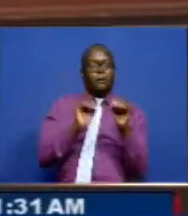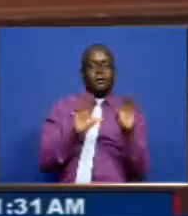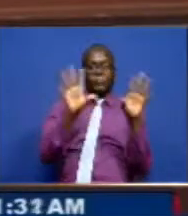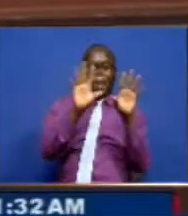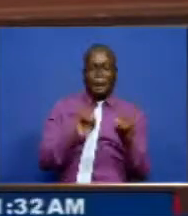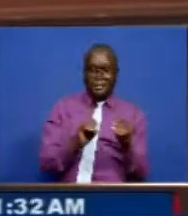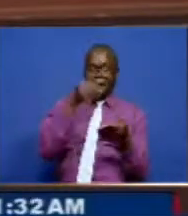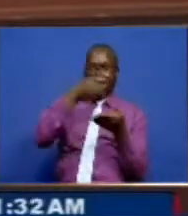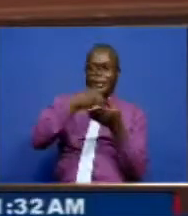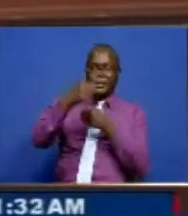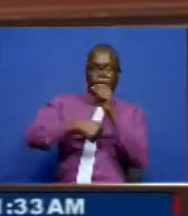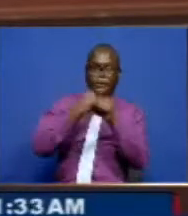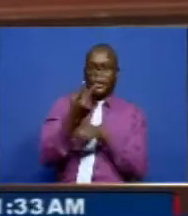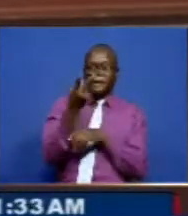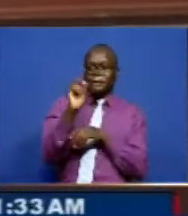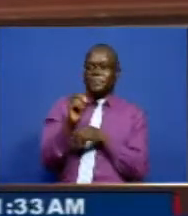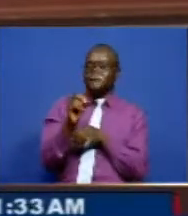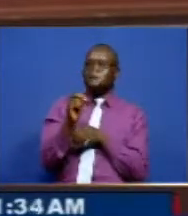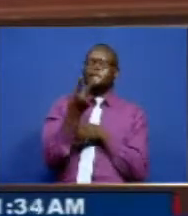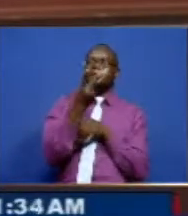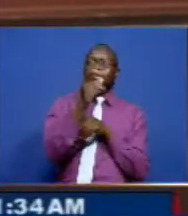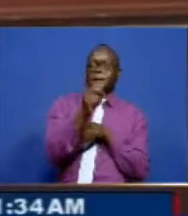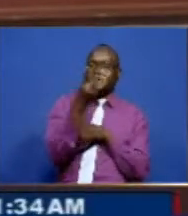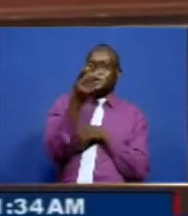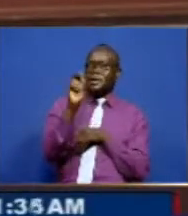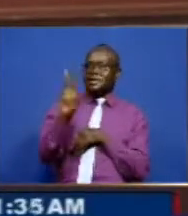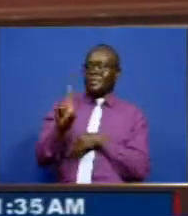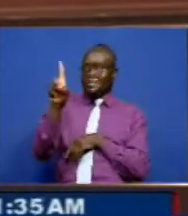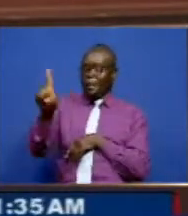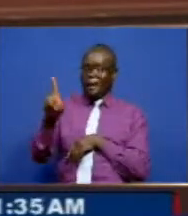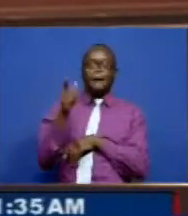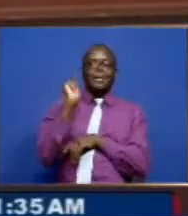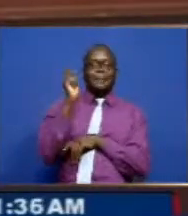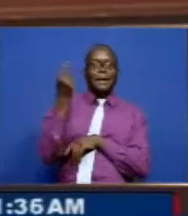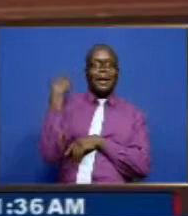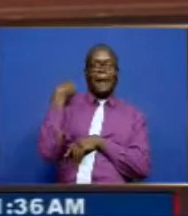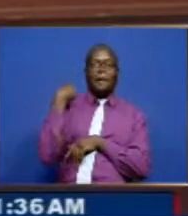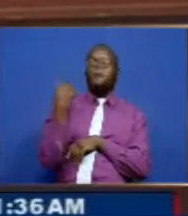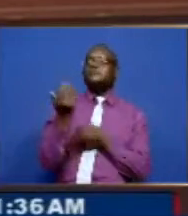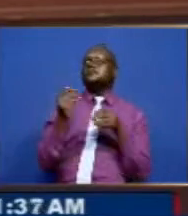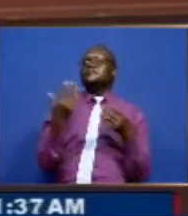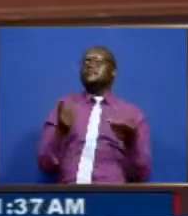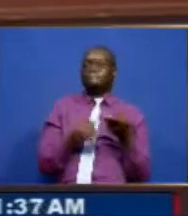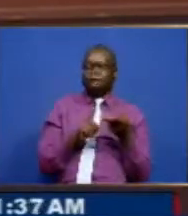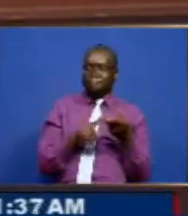of financial year 2020-21. The tender number were as follows: